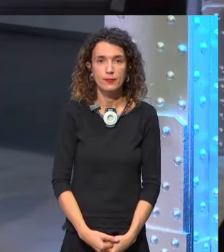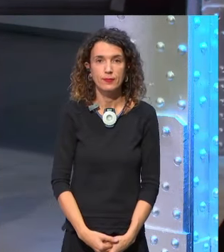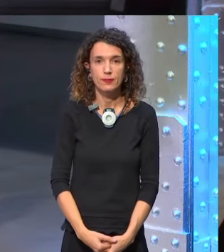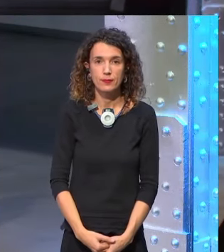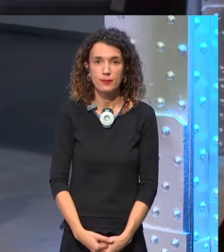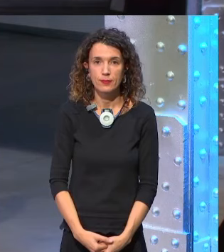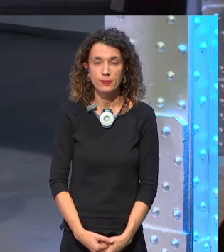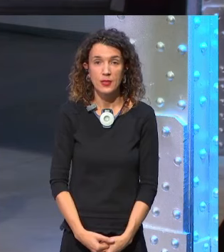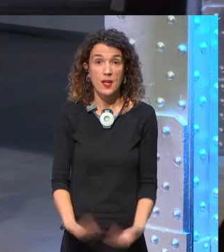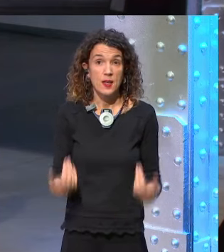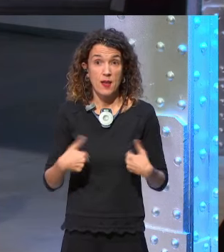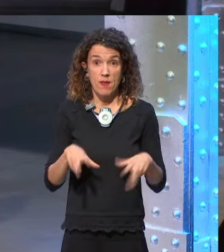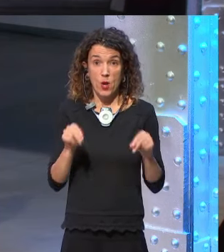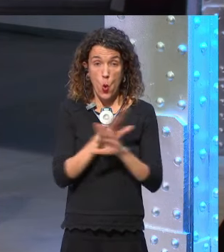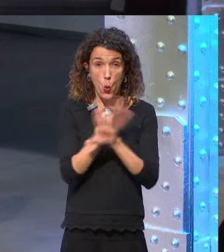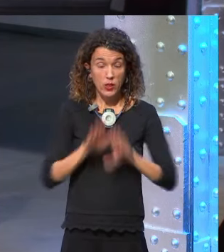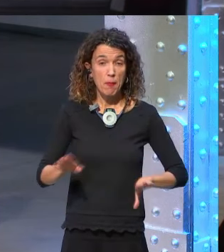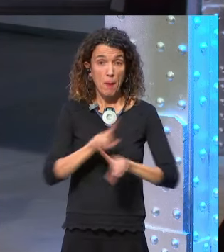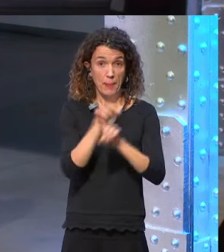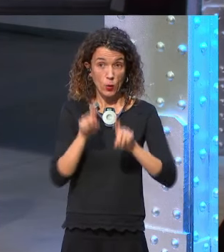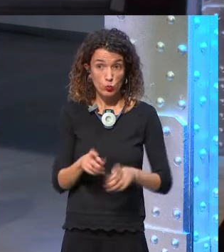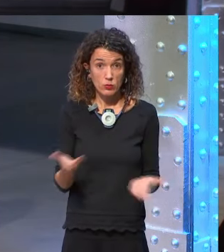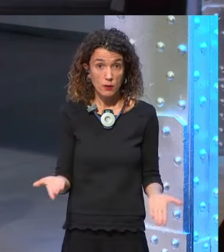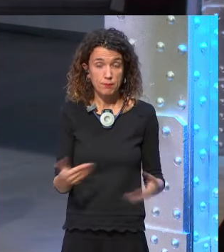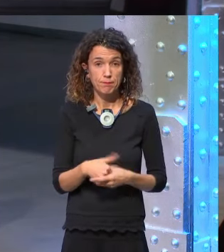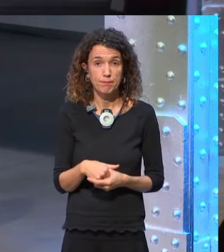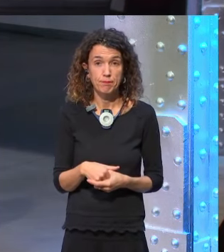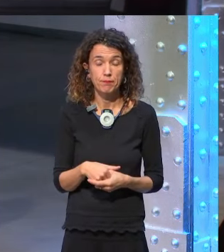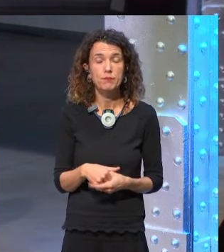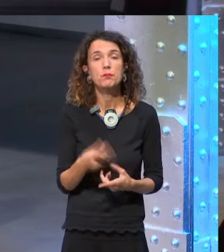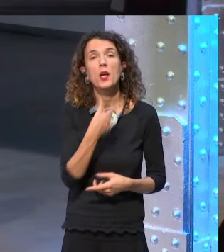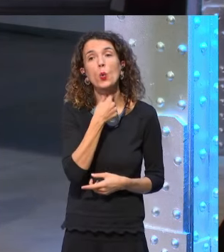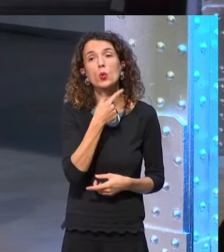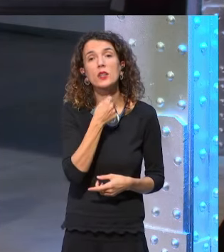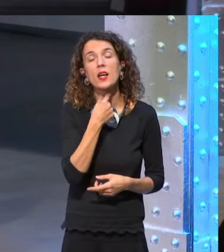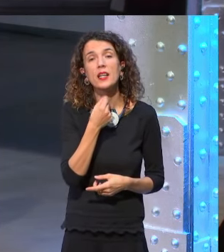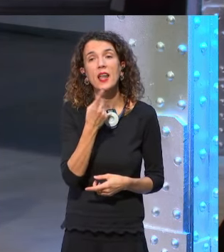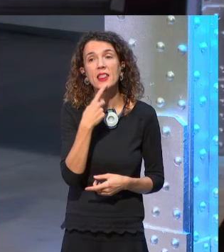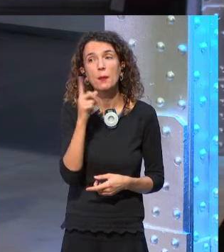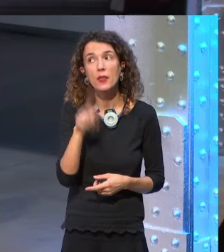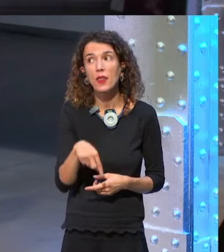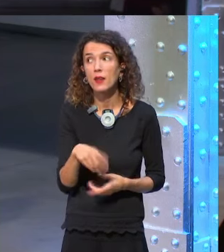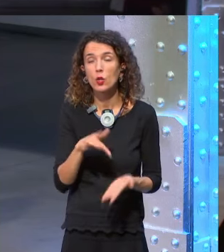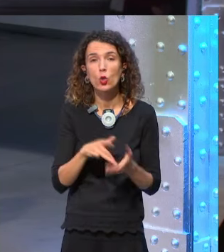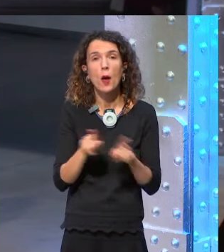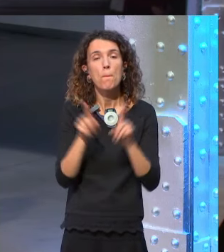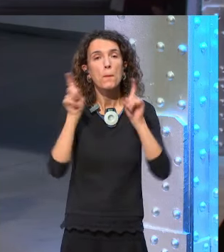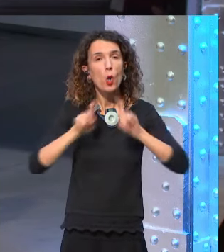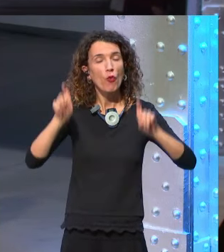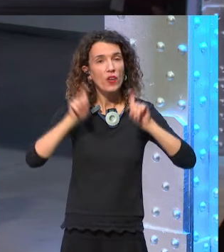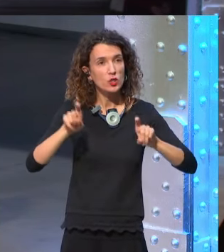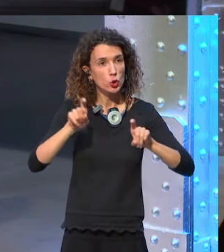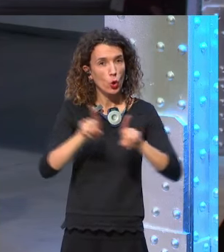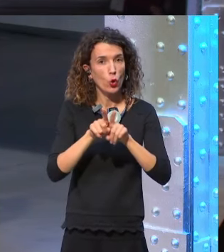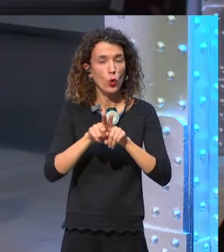up, one last question. So I would like to quote a professor for biomimetics at Schumacher College